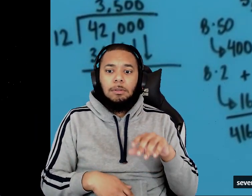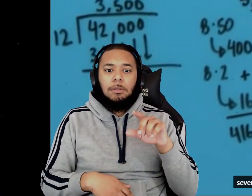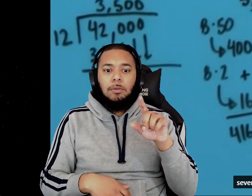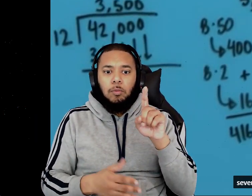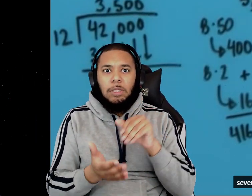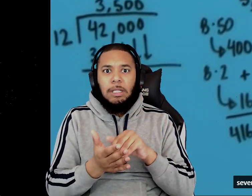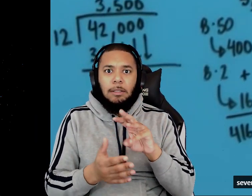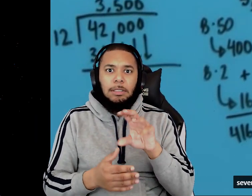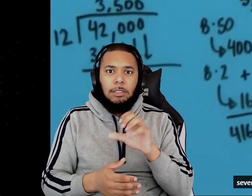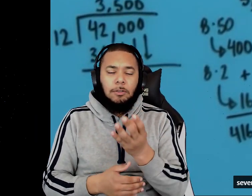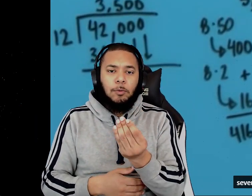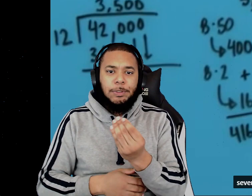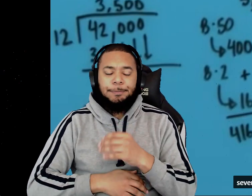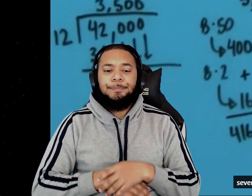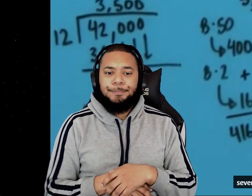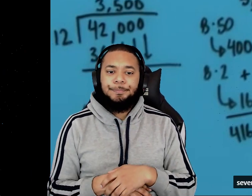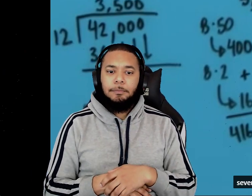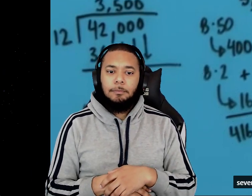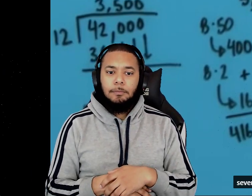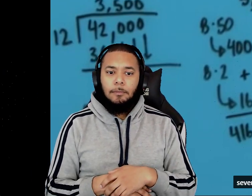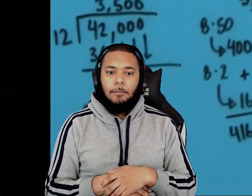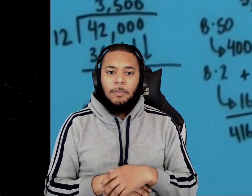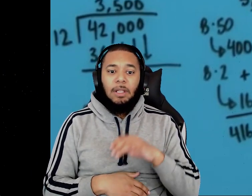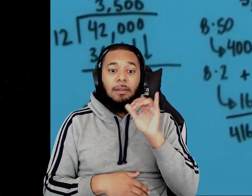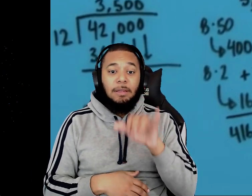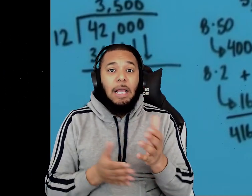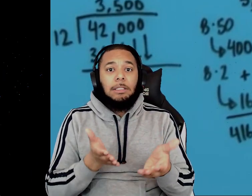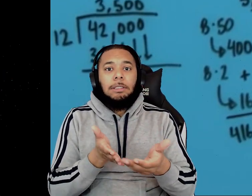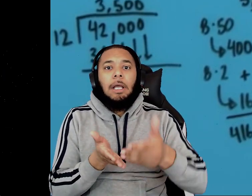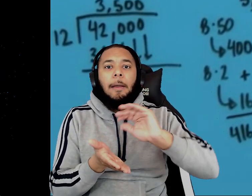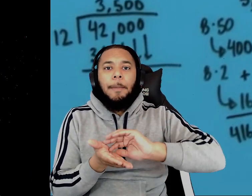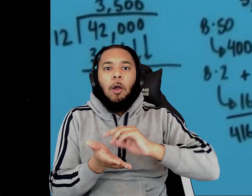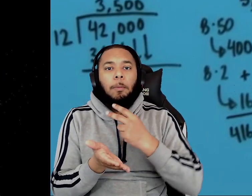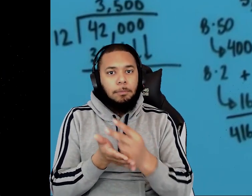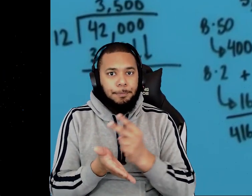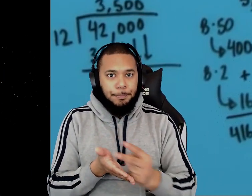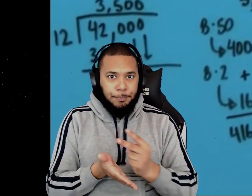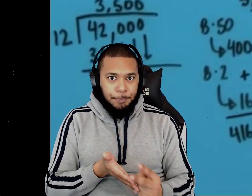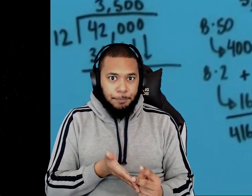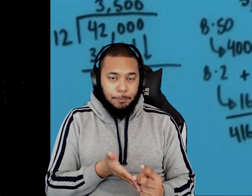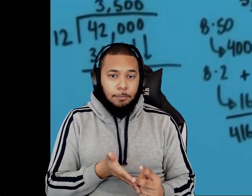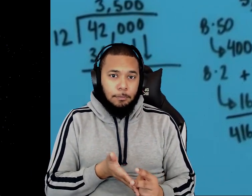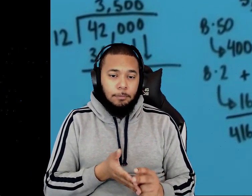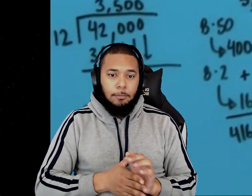1614. Right? And this would be biweekly.